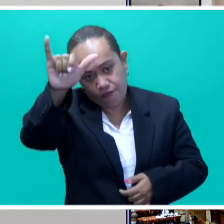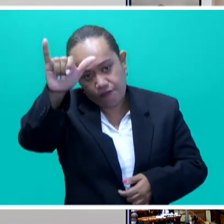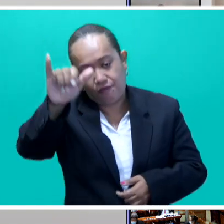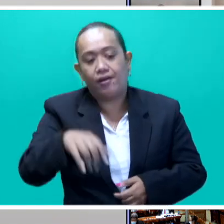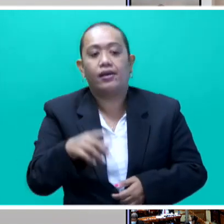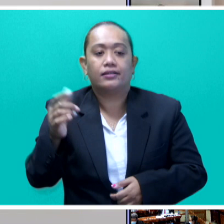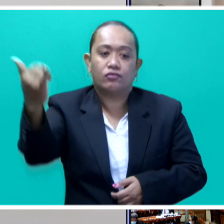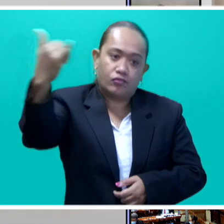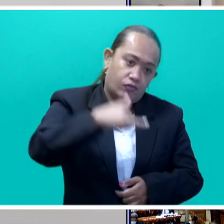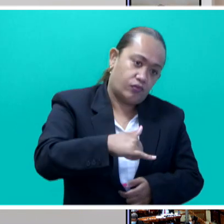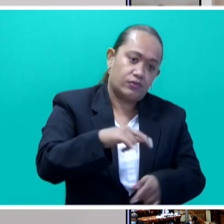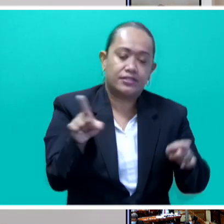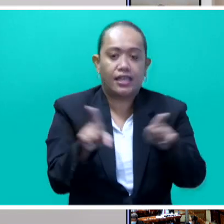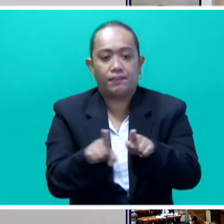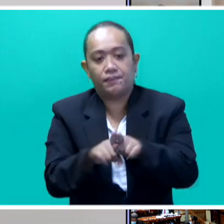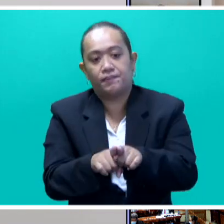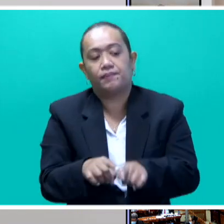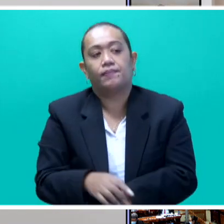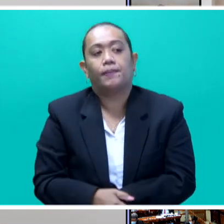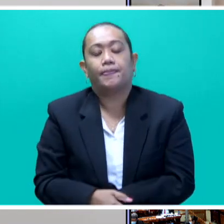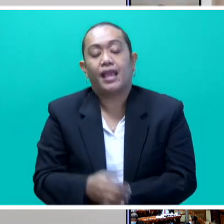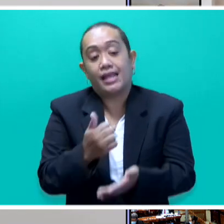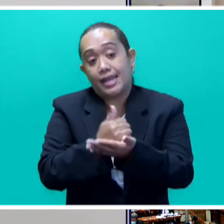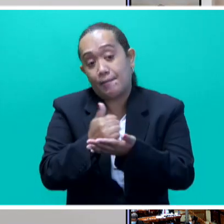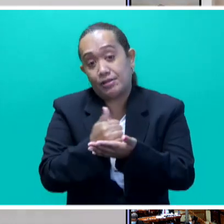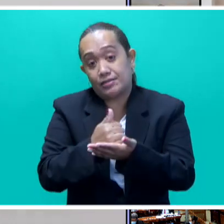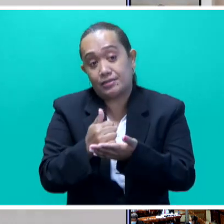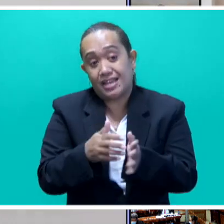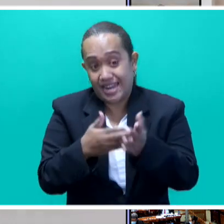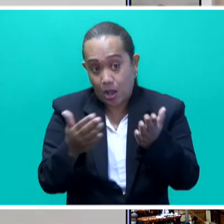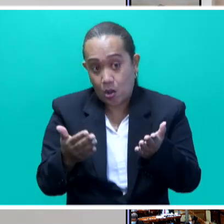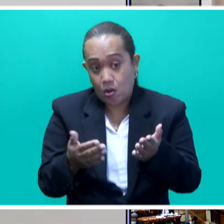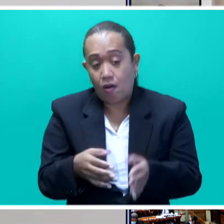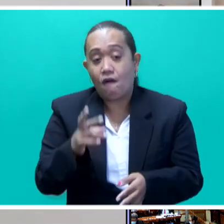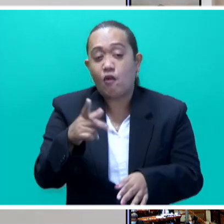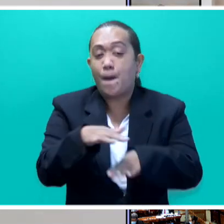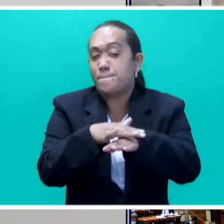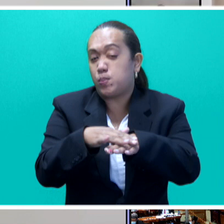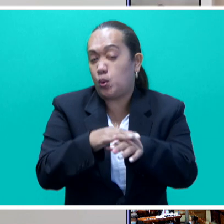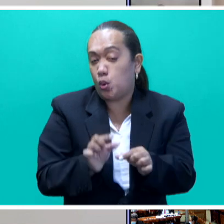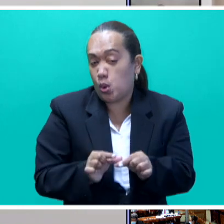of numbers, we have to date facilitated, in terms of the blue lanes, we facilitated